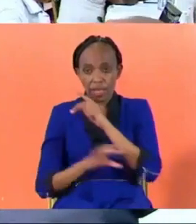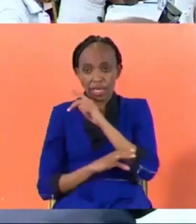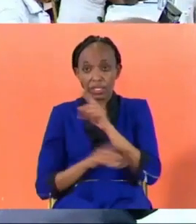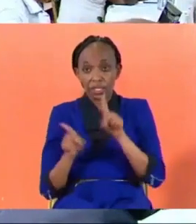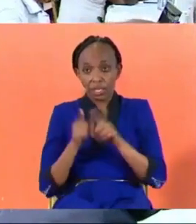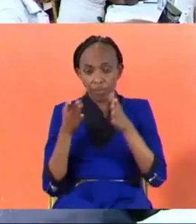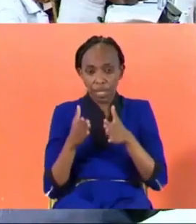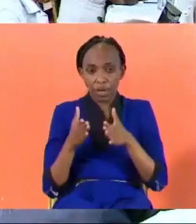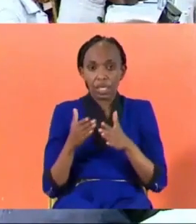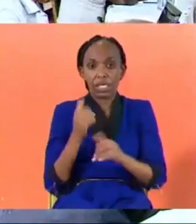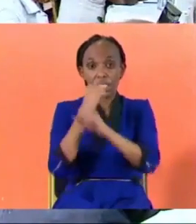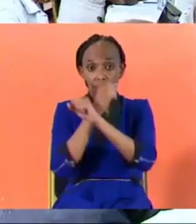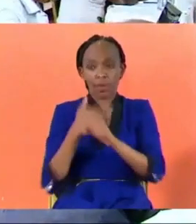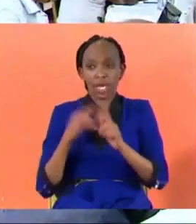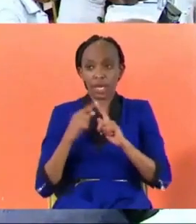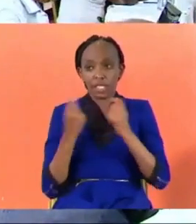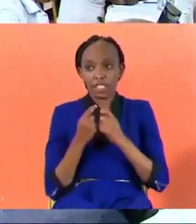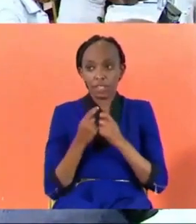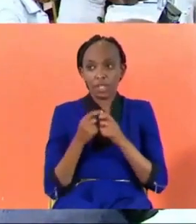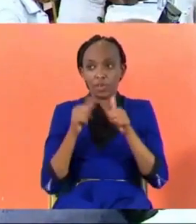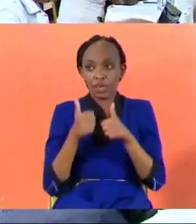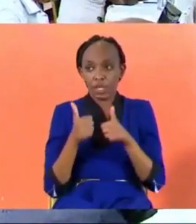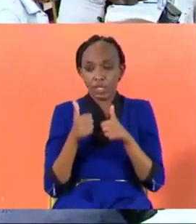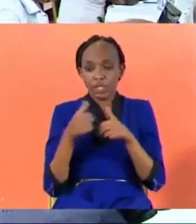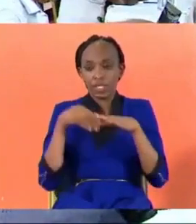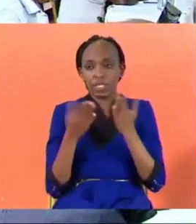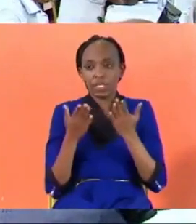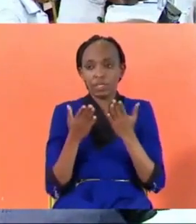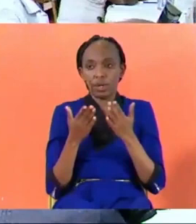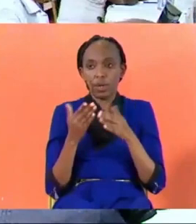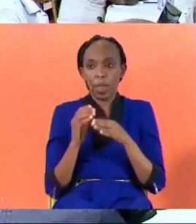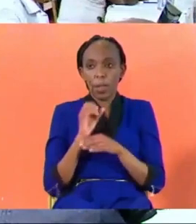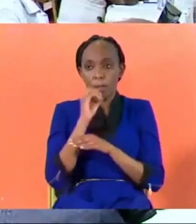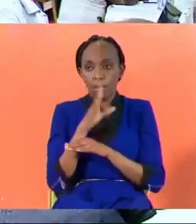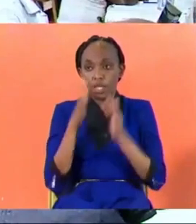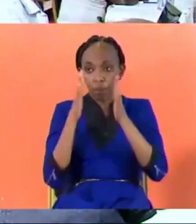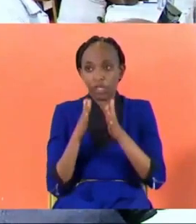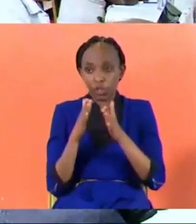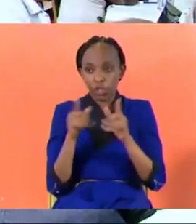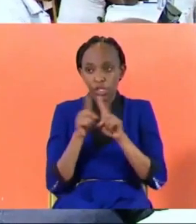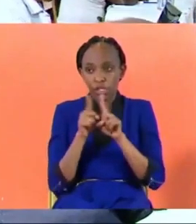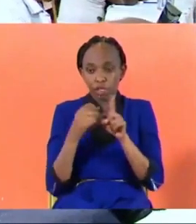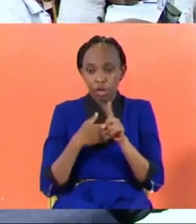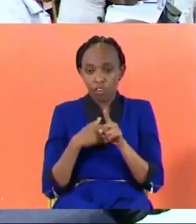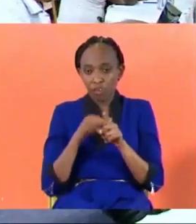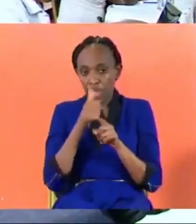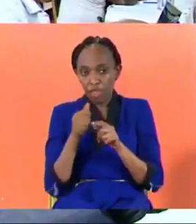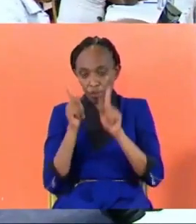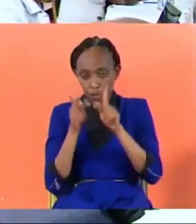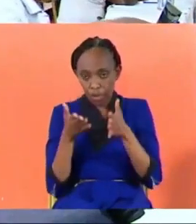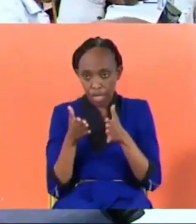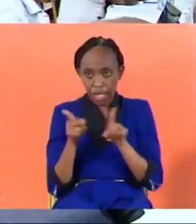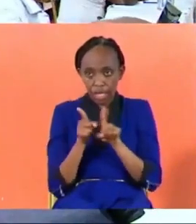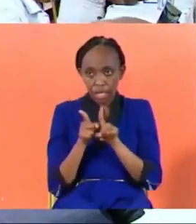So we had a team here. It was quite well attended in terms of media personnel. We had some students here as well, and